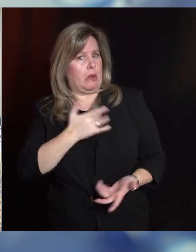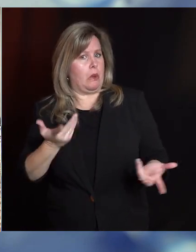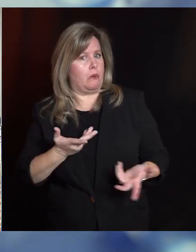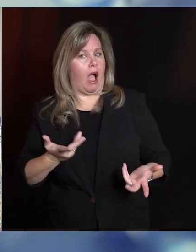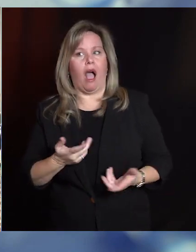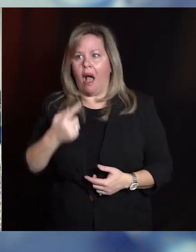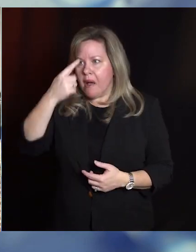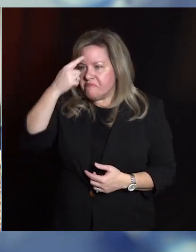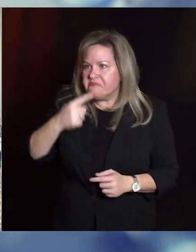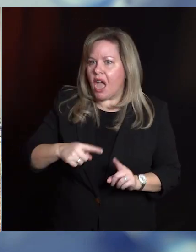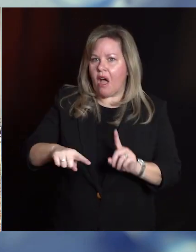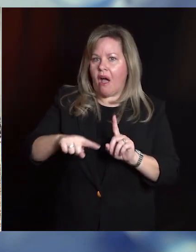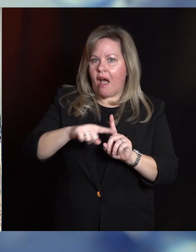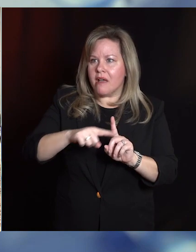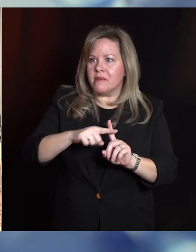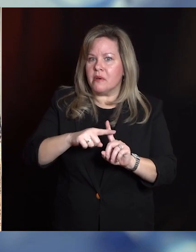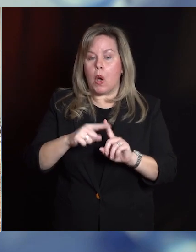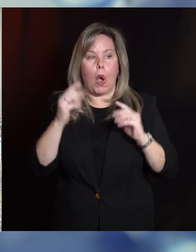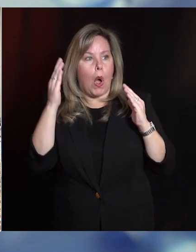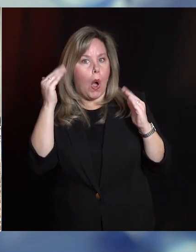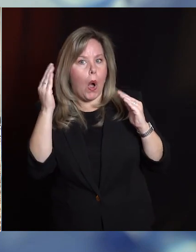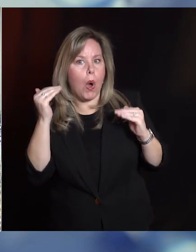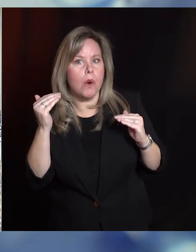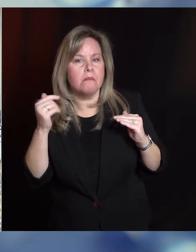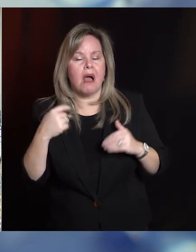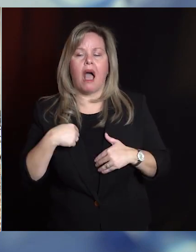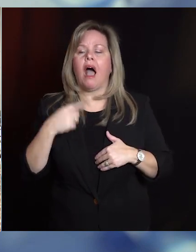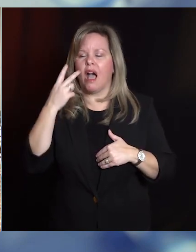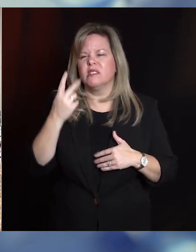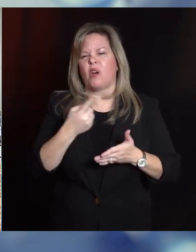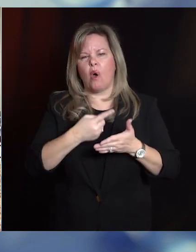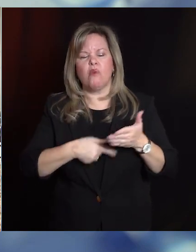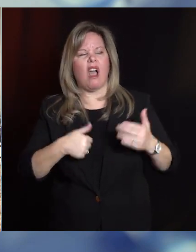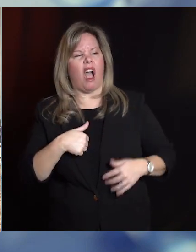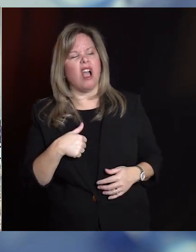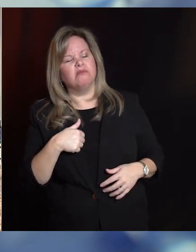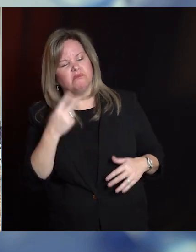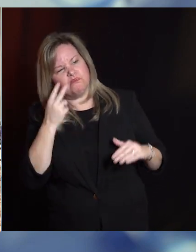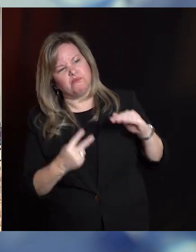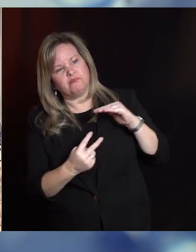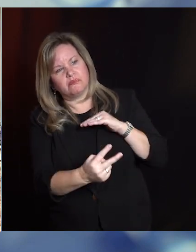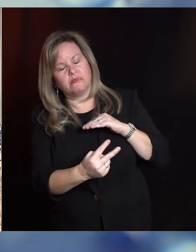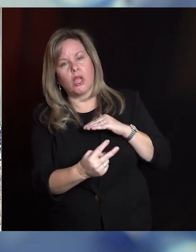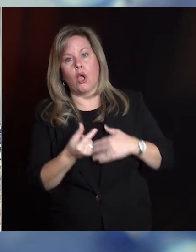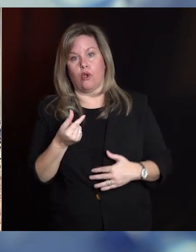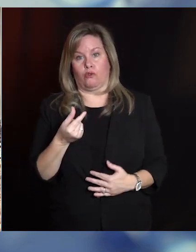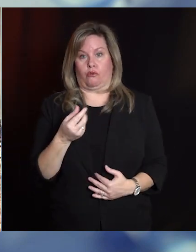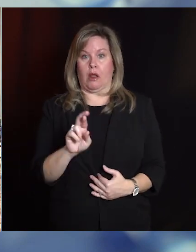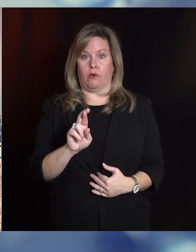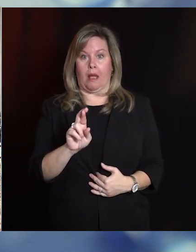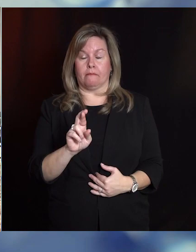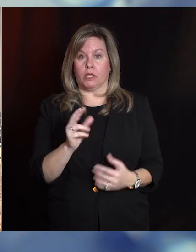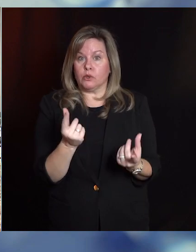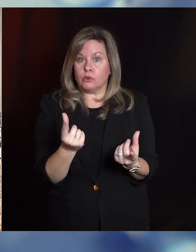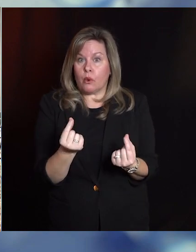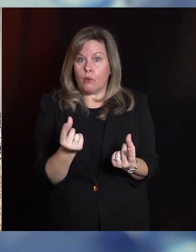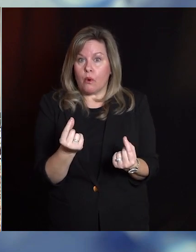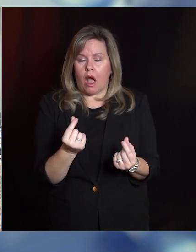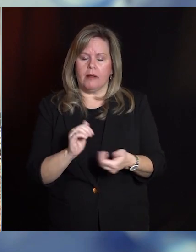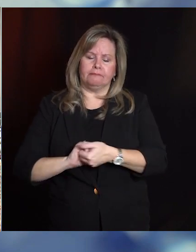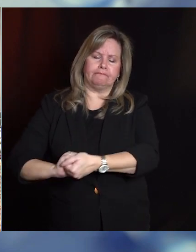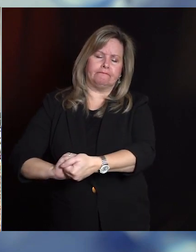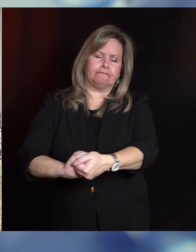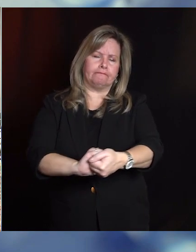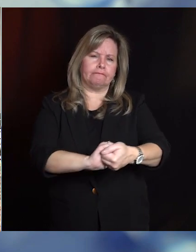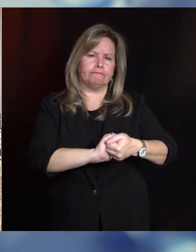I saw what I expected to see, which is what Grand Rapids is collaborating and pulling people together across the county, and